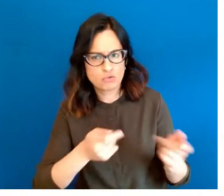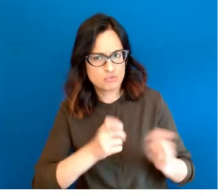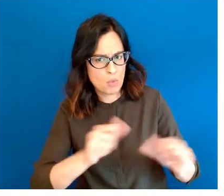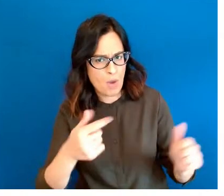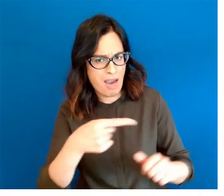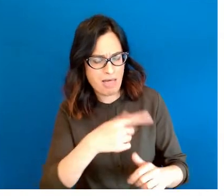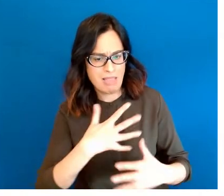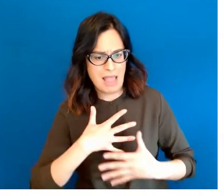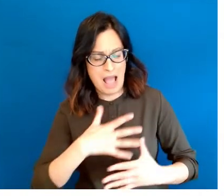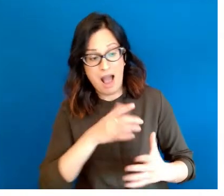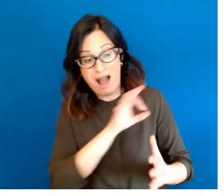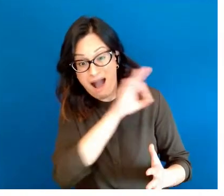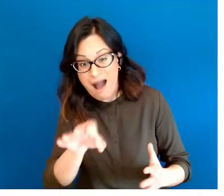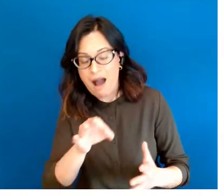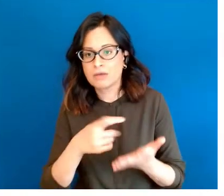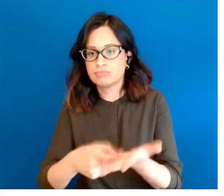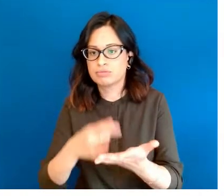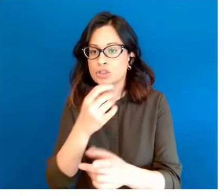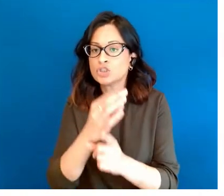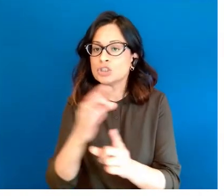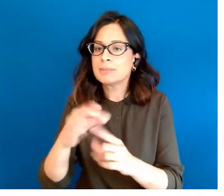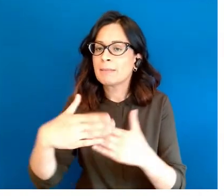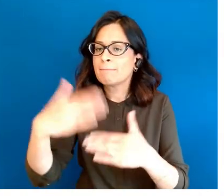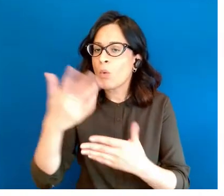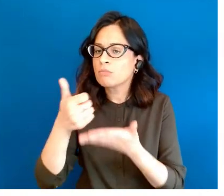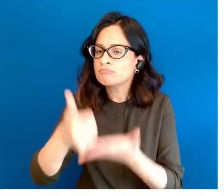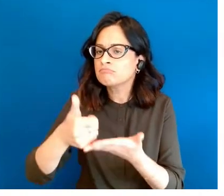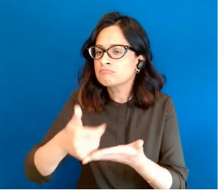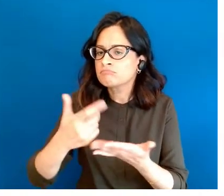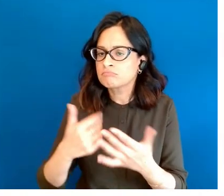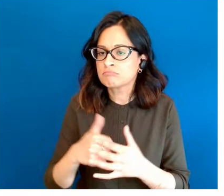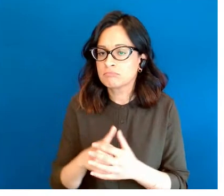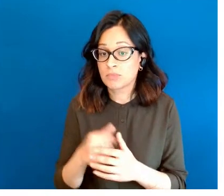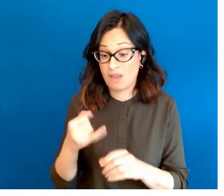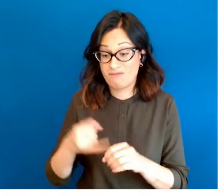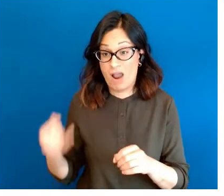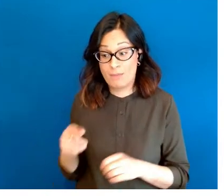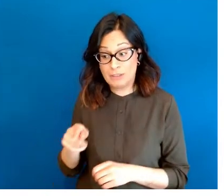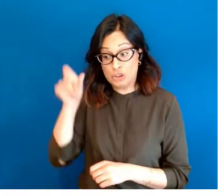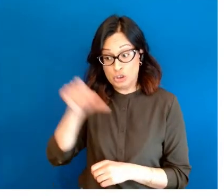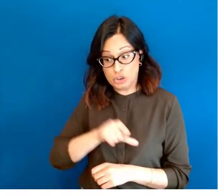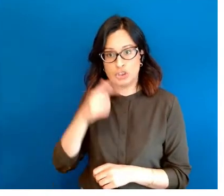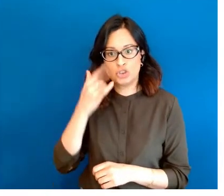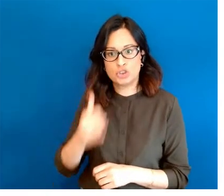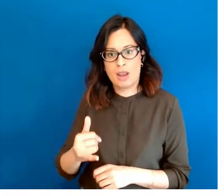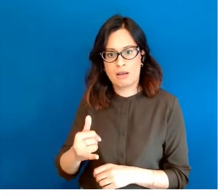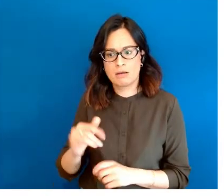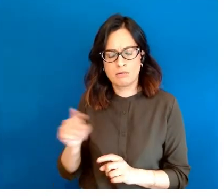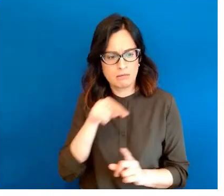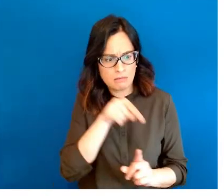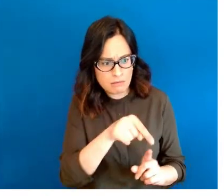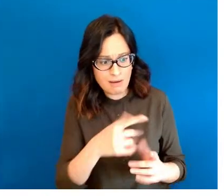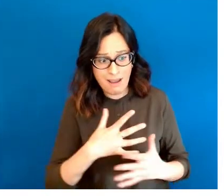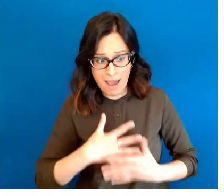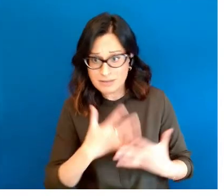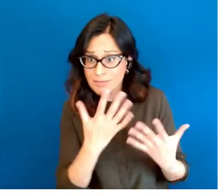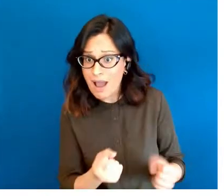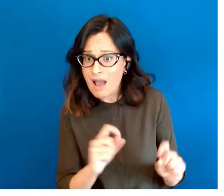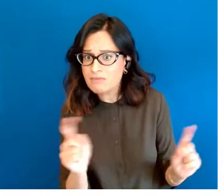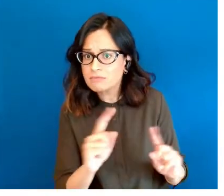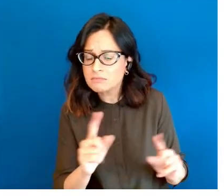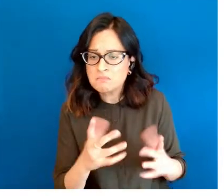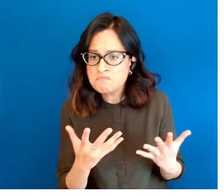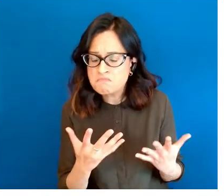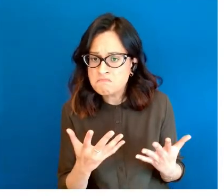their GP for further advice. The pharmacist should also check for whether the patient has asthma or not.